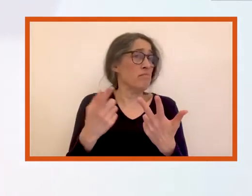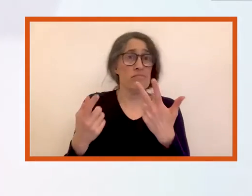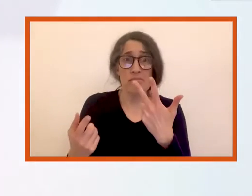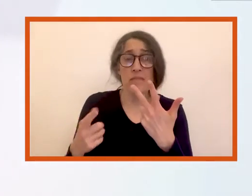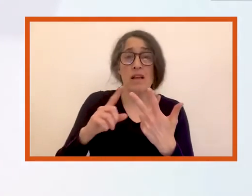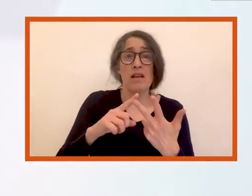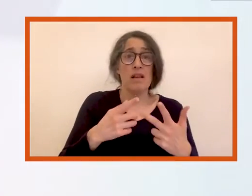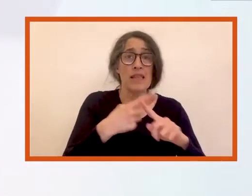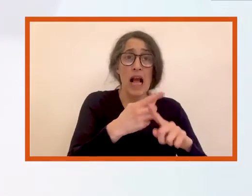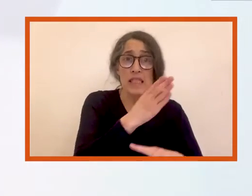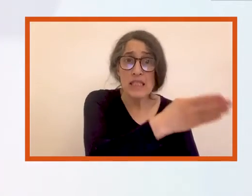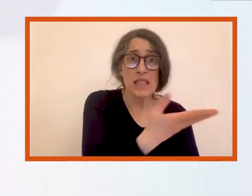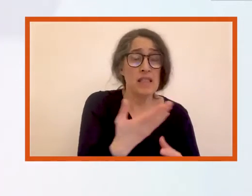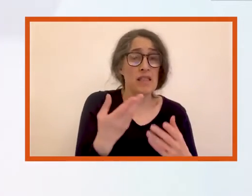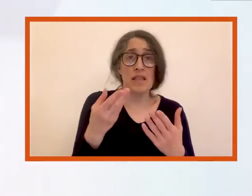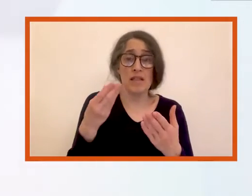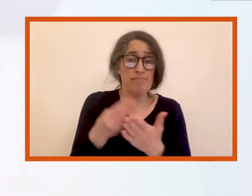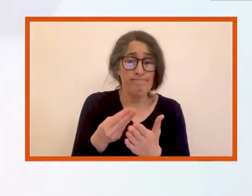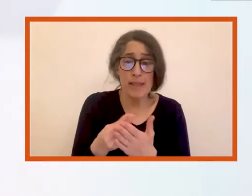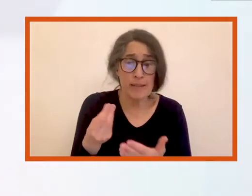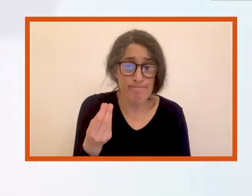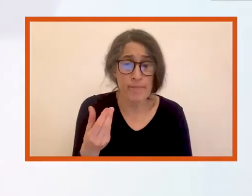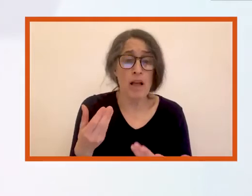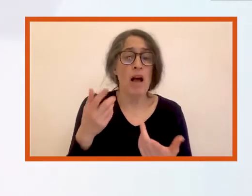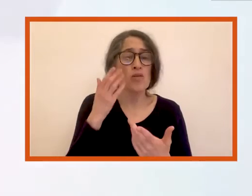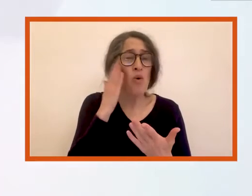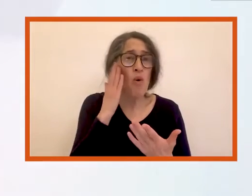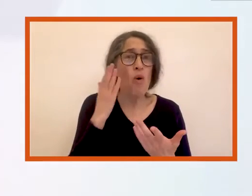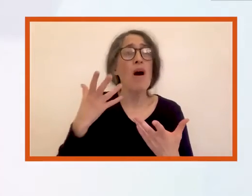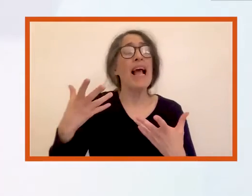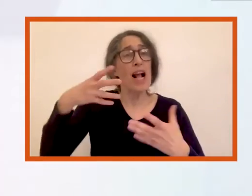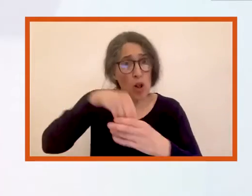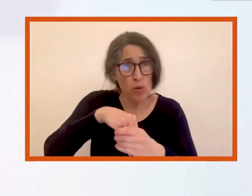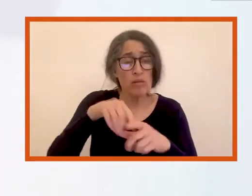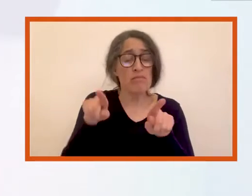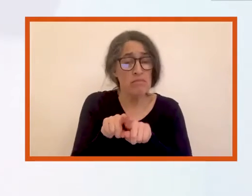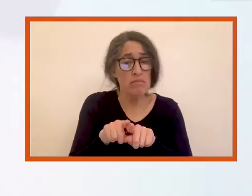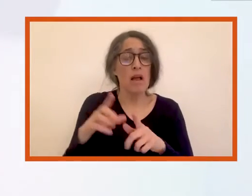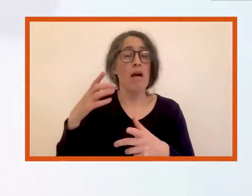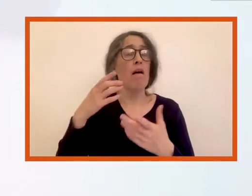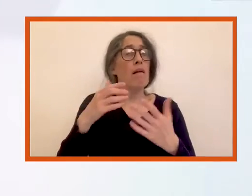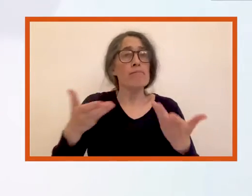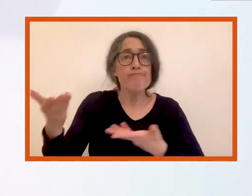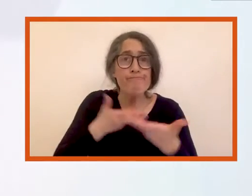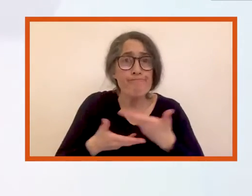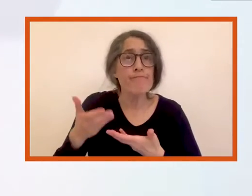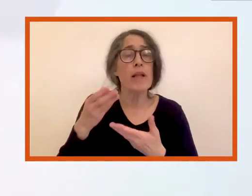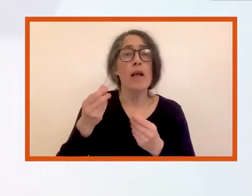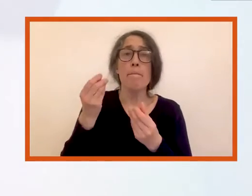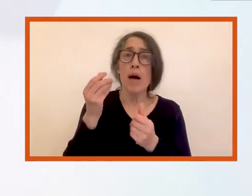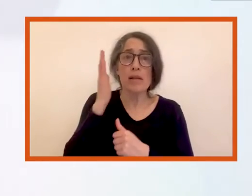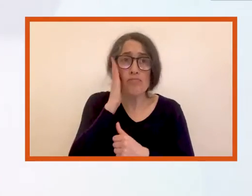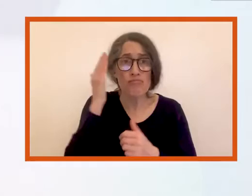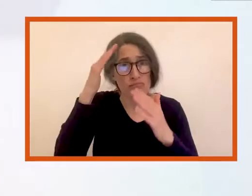environment, face a vast diversity of costs. It could be assistive device, it could be personal assistance, it could be using